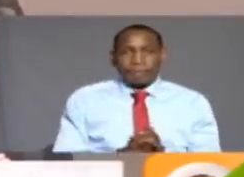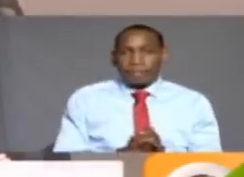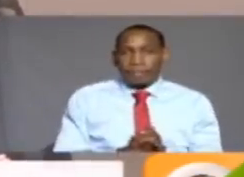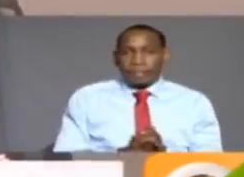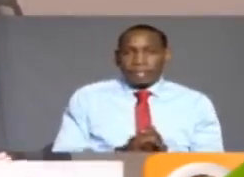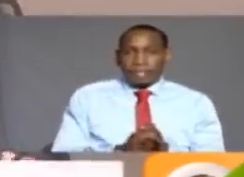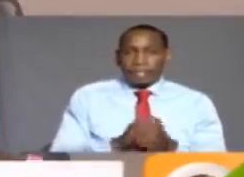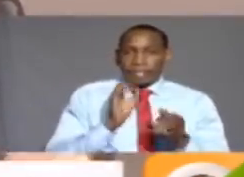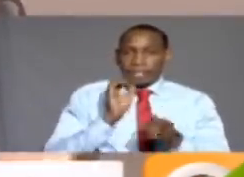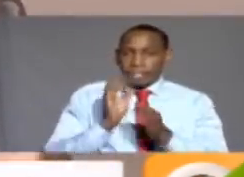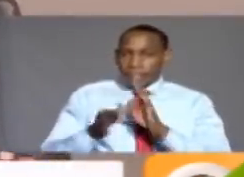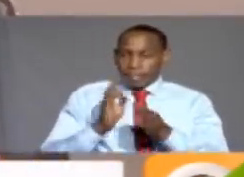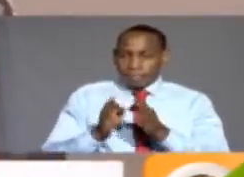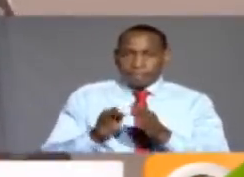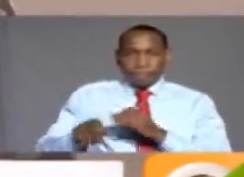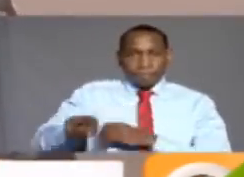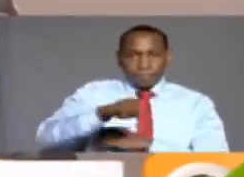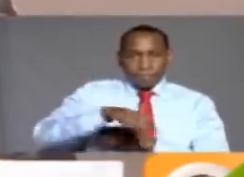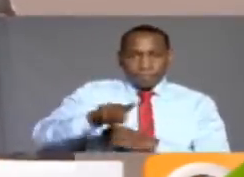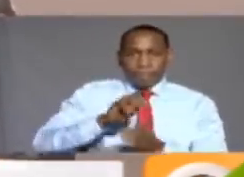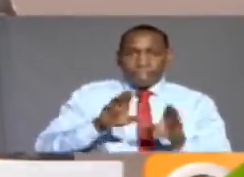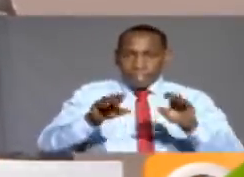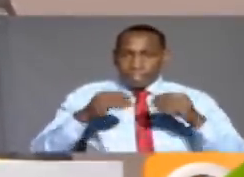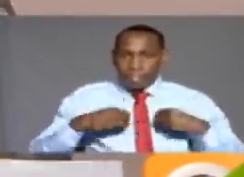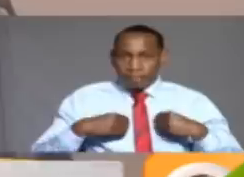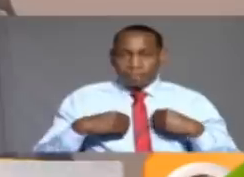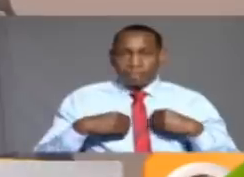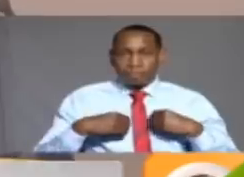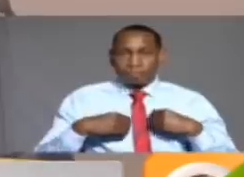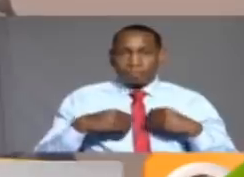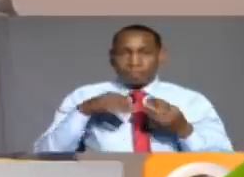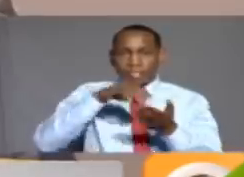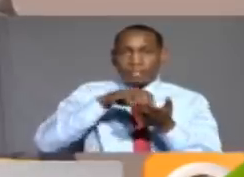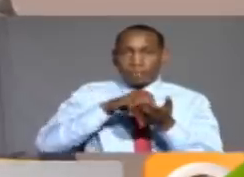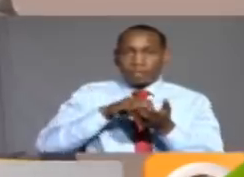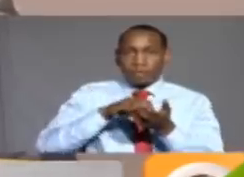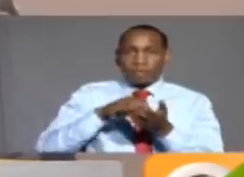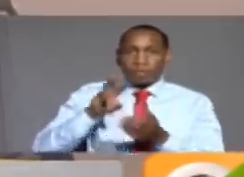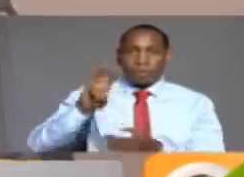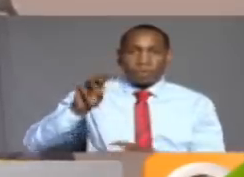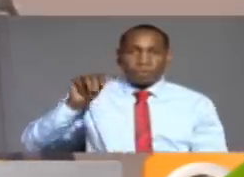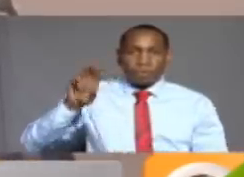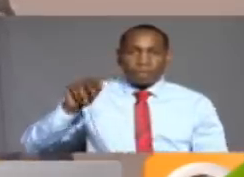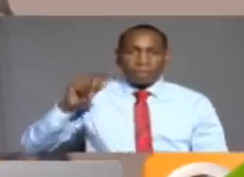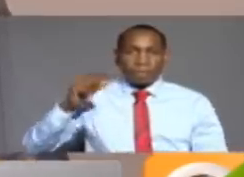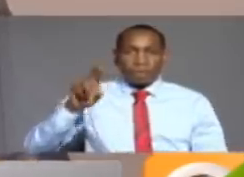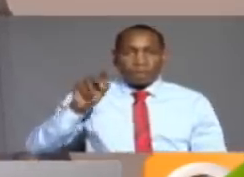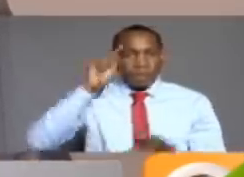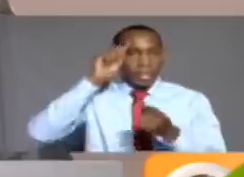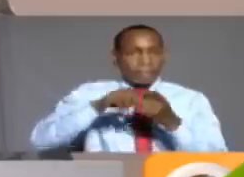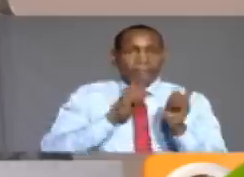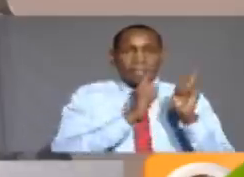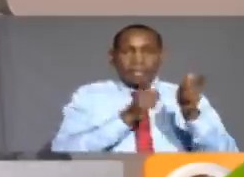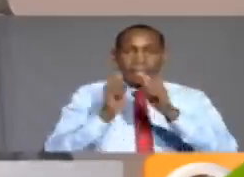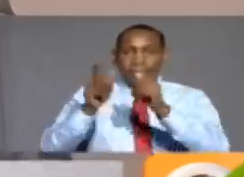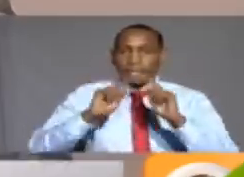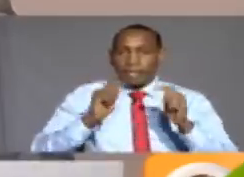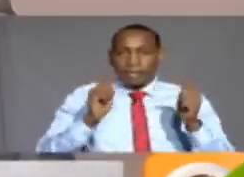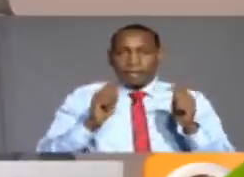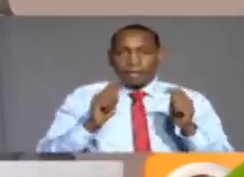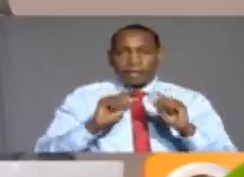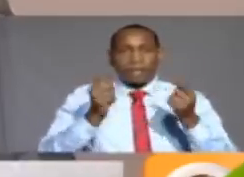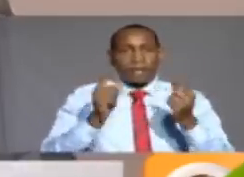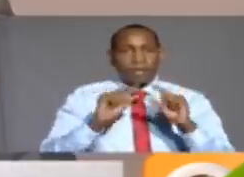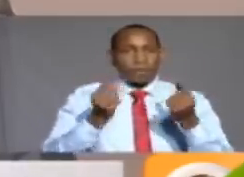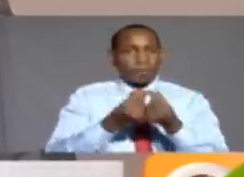And if we were to take the narrative by Ngujiri Wabogo that he was talking to just Tanga Tanga, for that